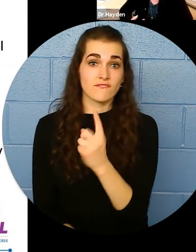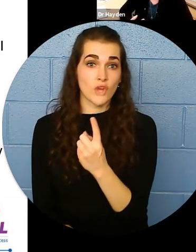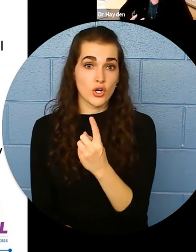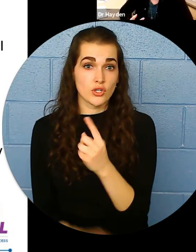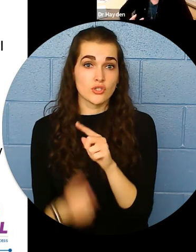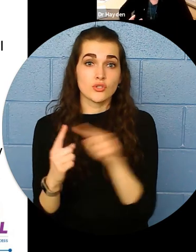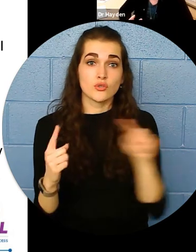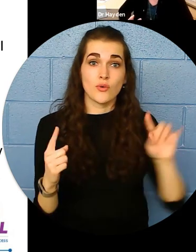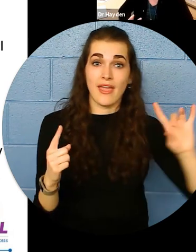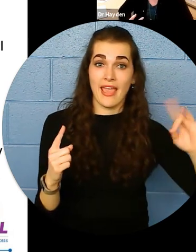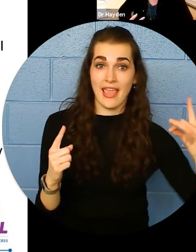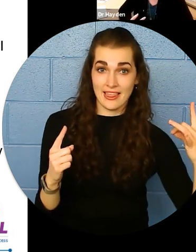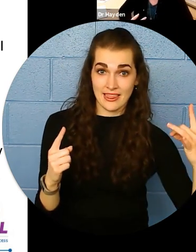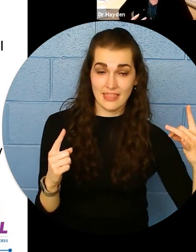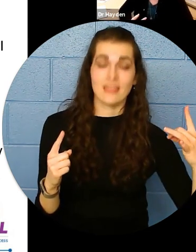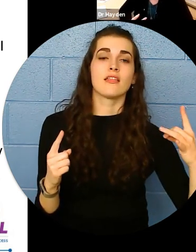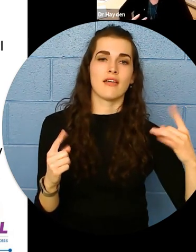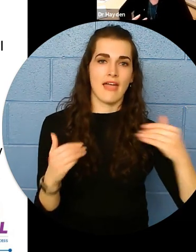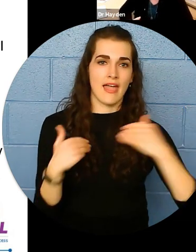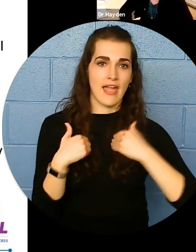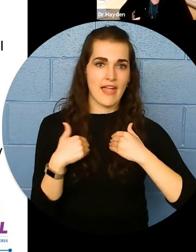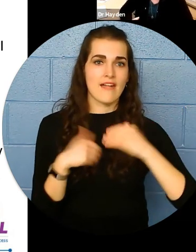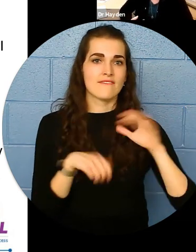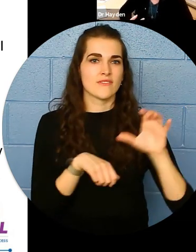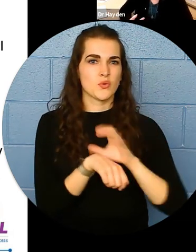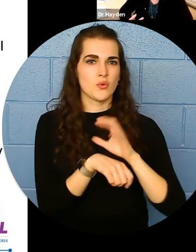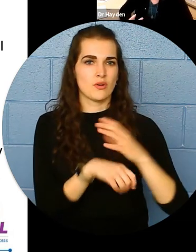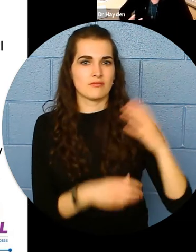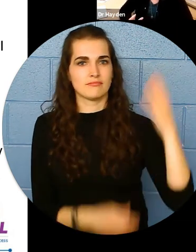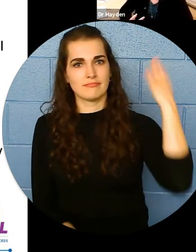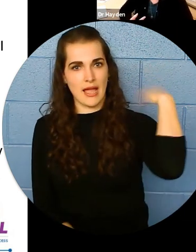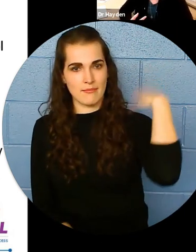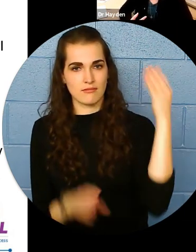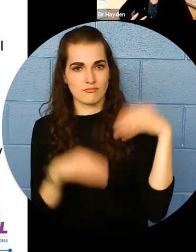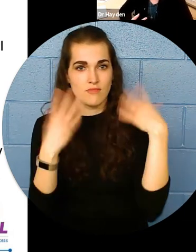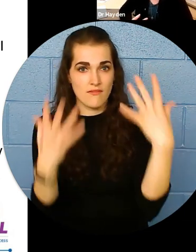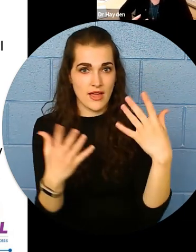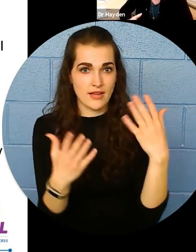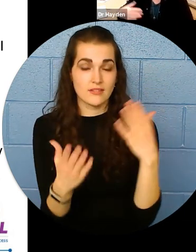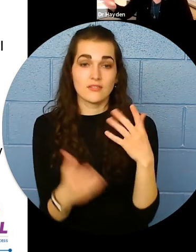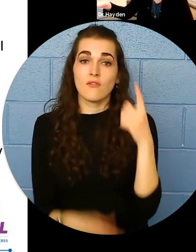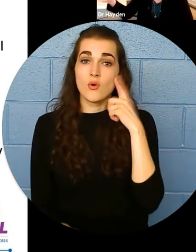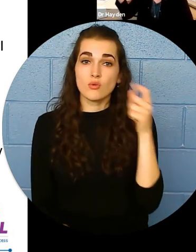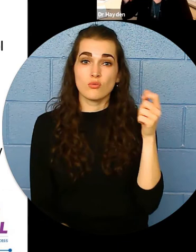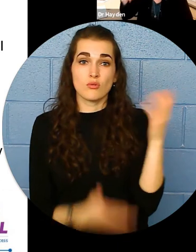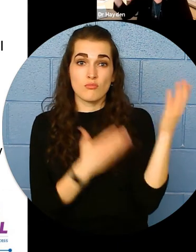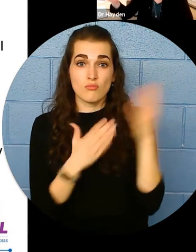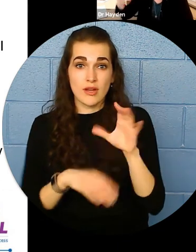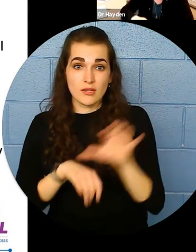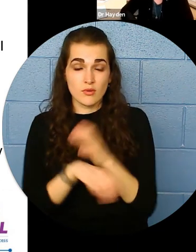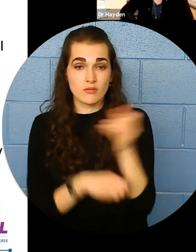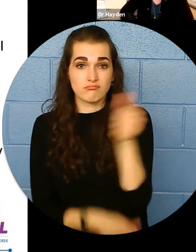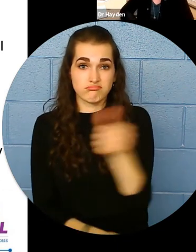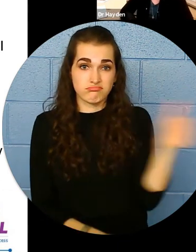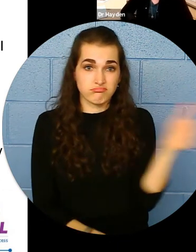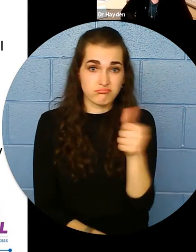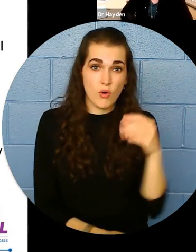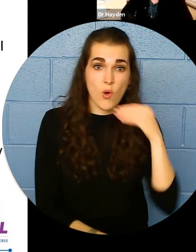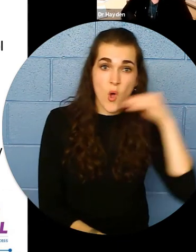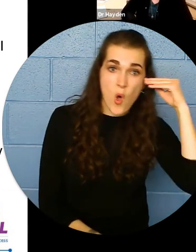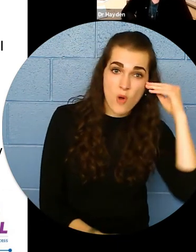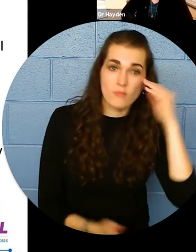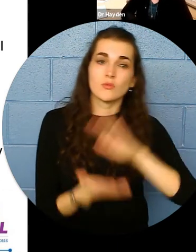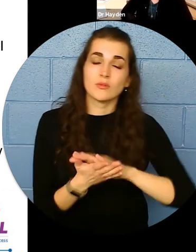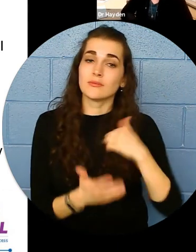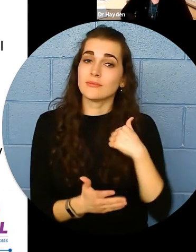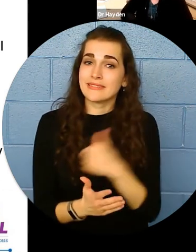through 8th grade, we do have a computer backpack that is being provided, and for them to bring their device back and forth to school. We